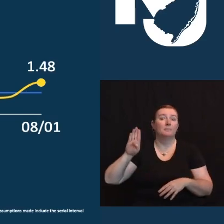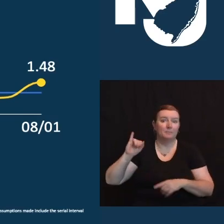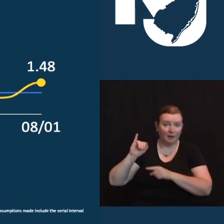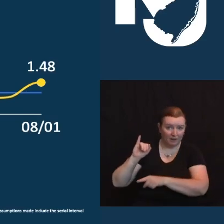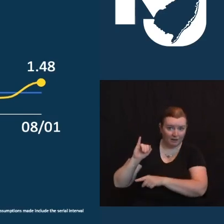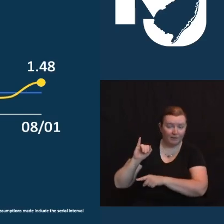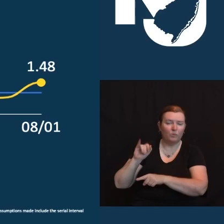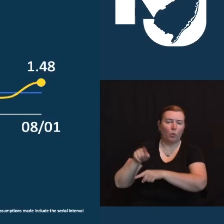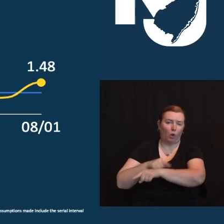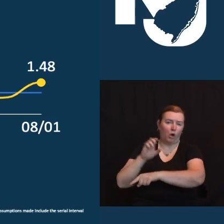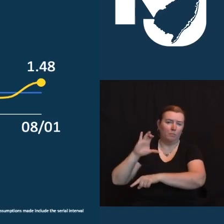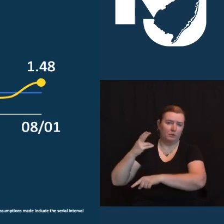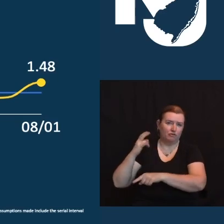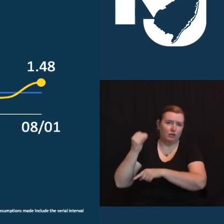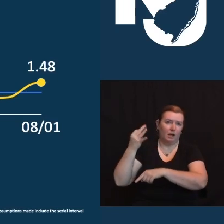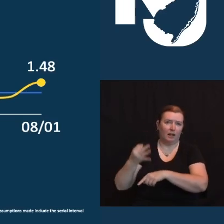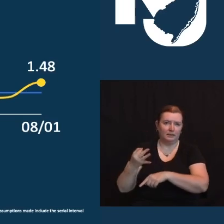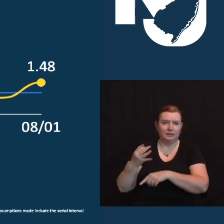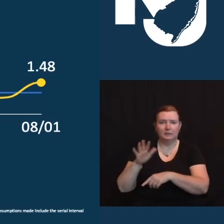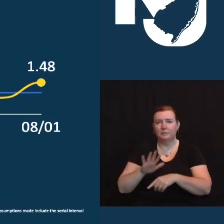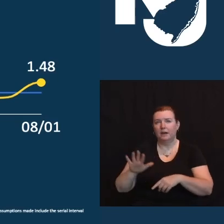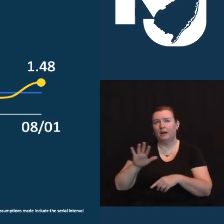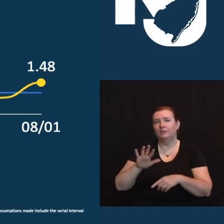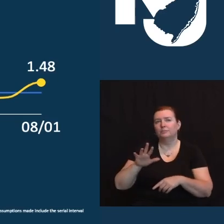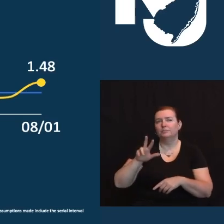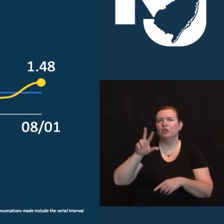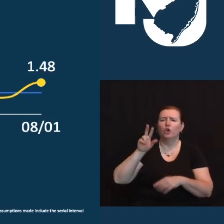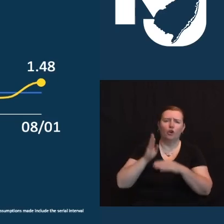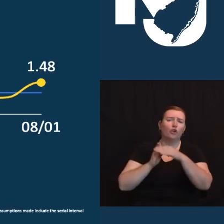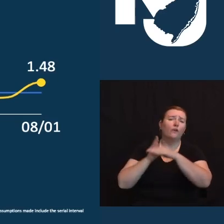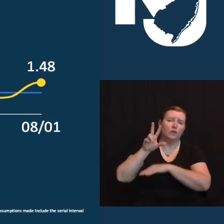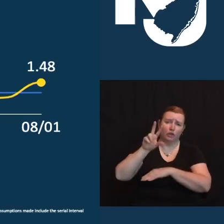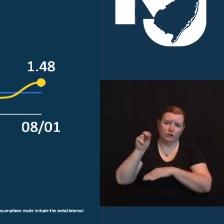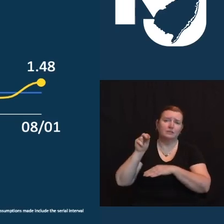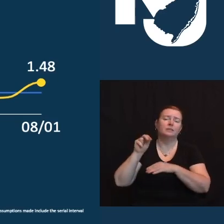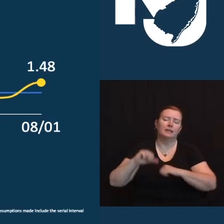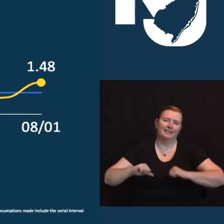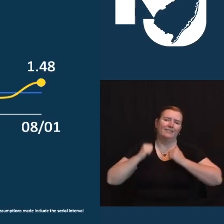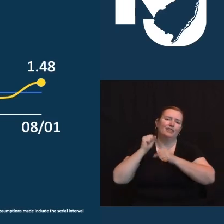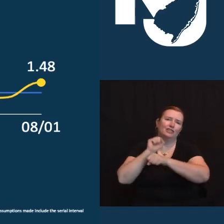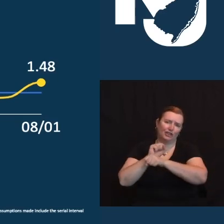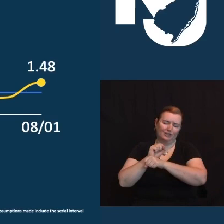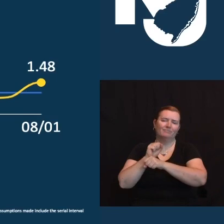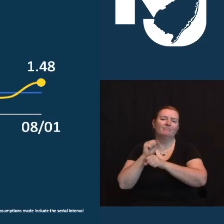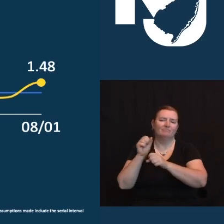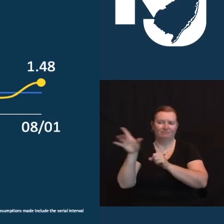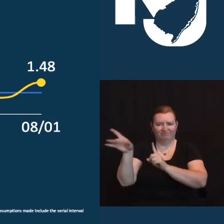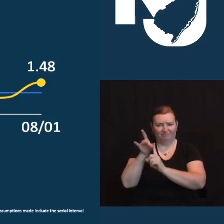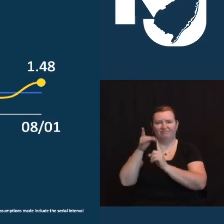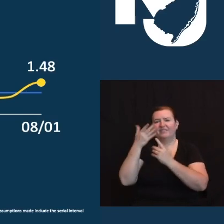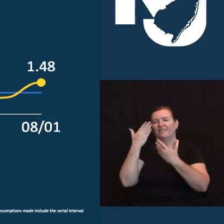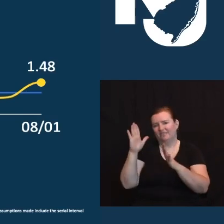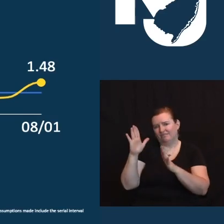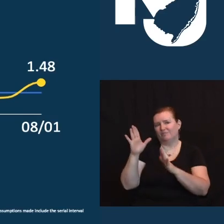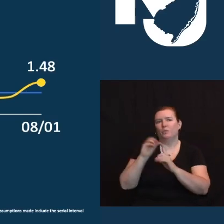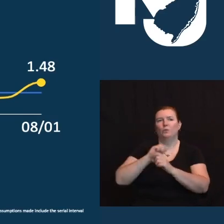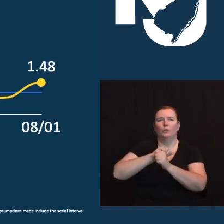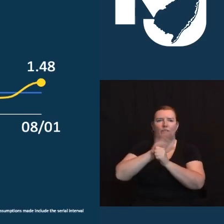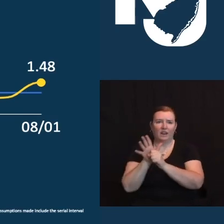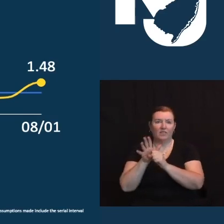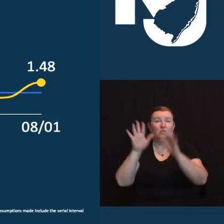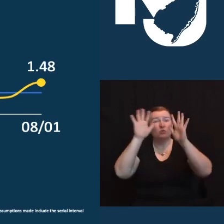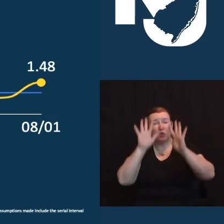lifeguards in Harvey Cedars and Surf City, and there have been others. And with the hot and humid weather we've been experiencing, we know that there have been many more such